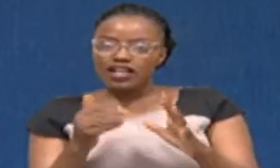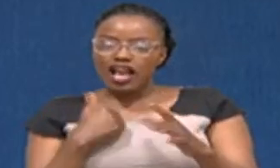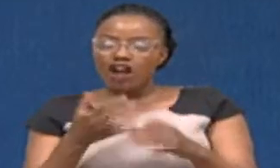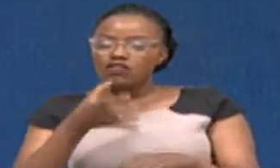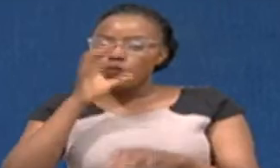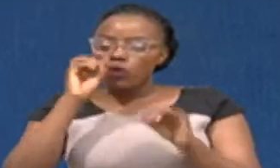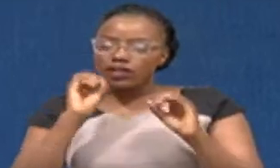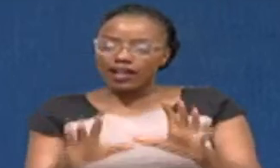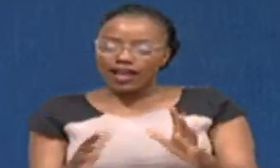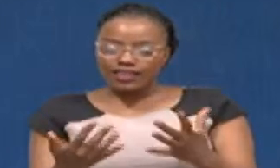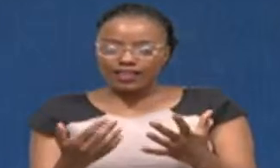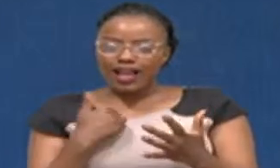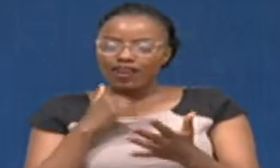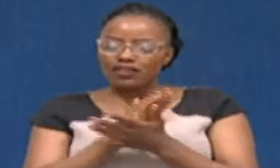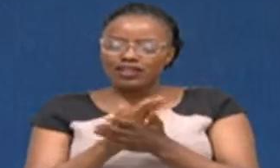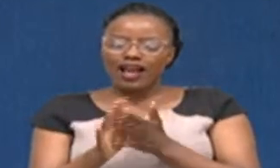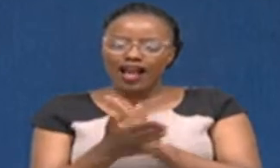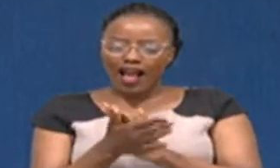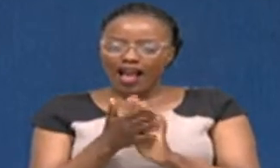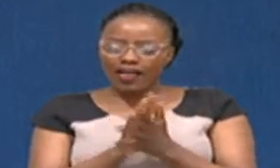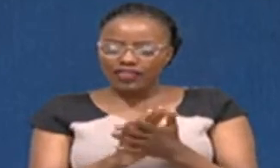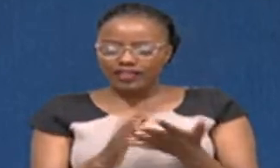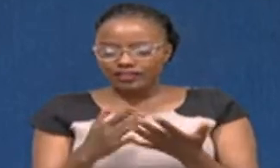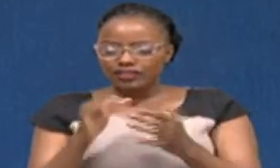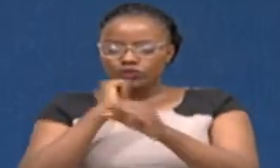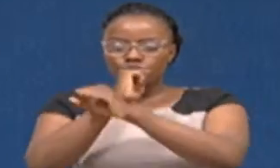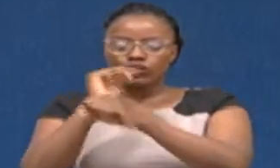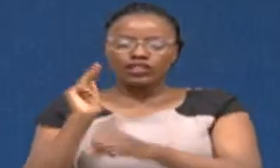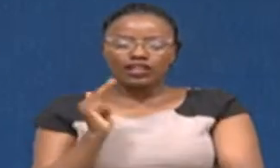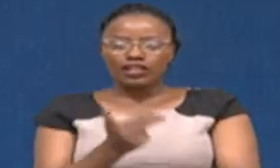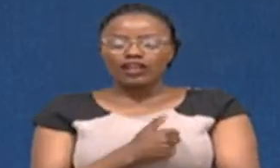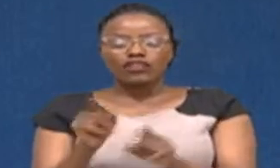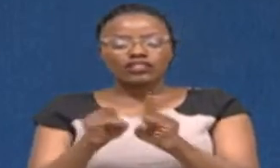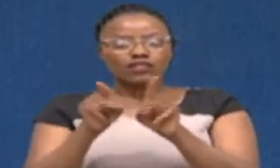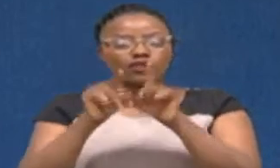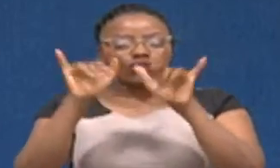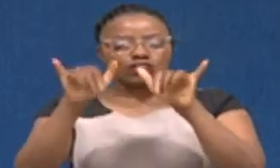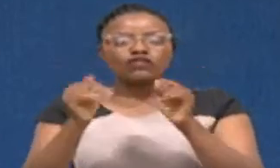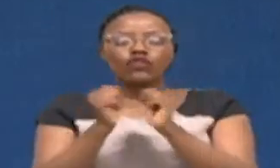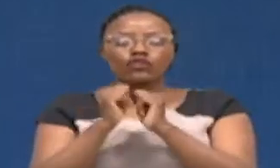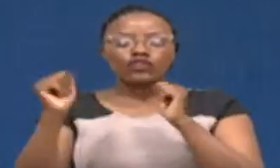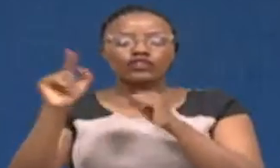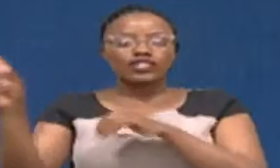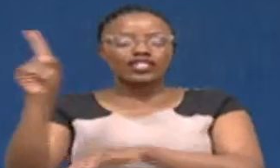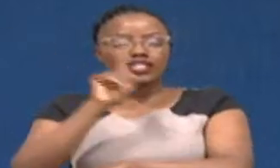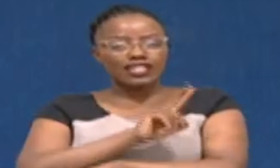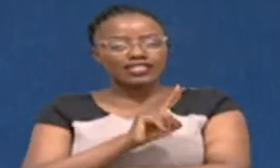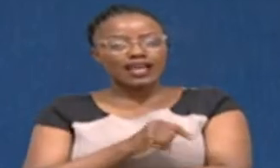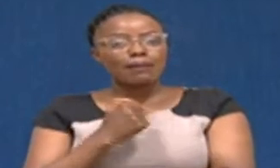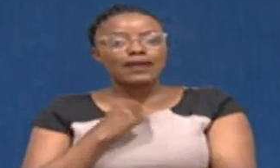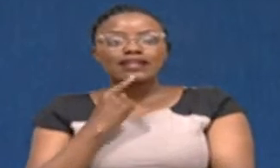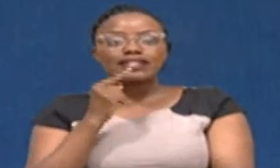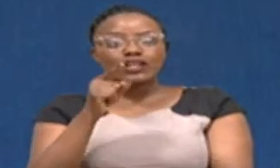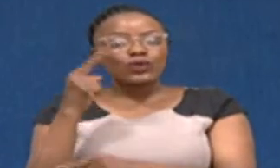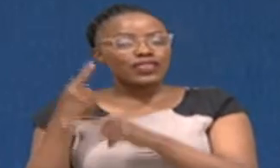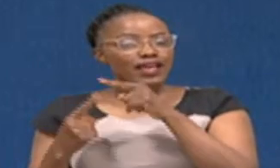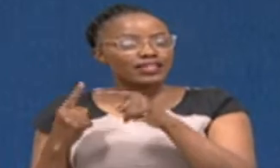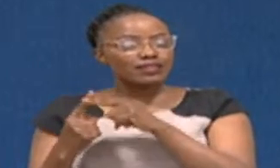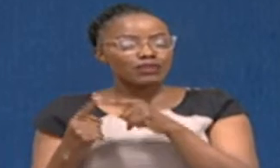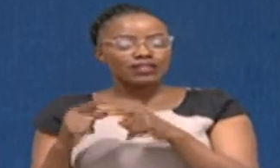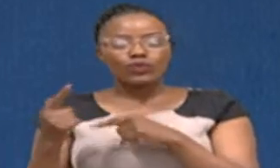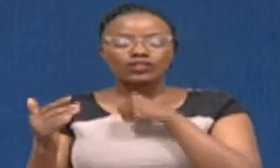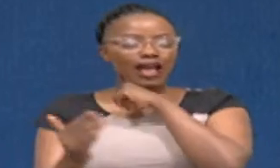no water, there is nothing to cover ourselves, and we remained there for 15 days. Let me tell you, the experience